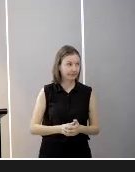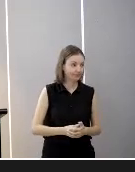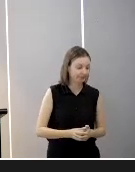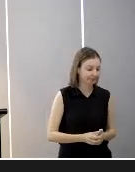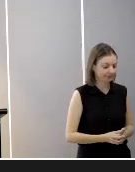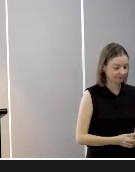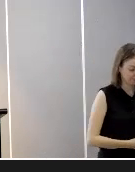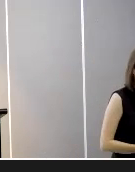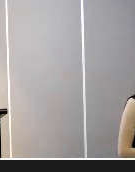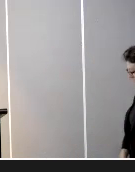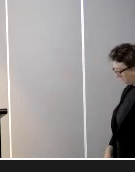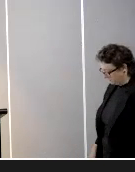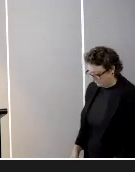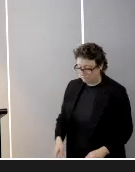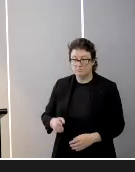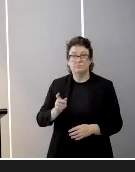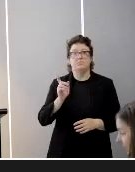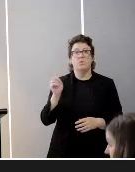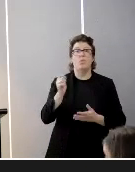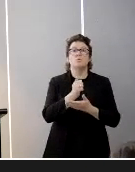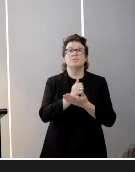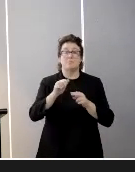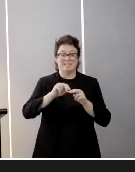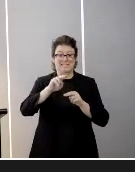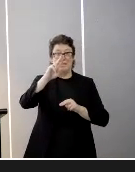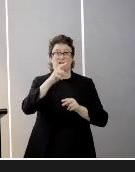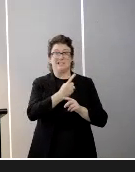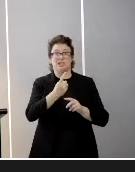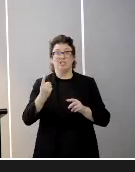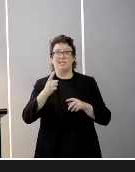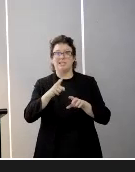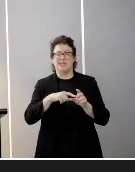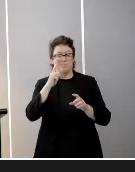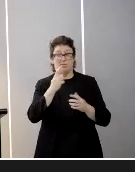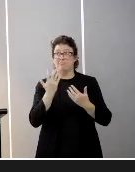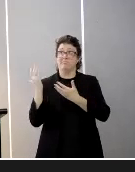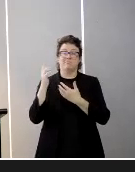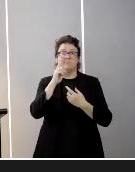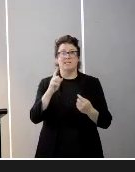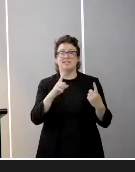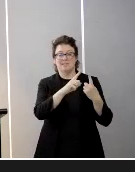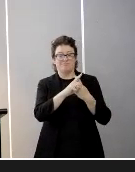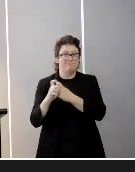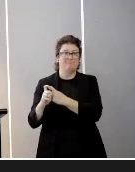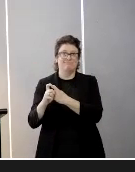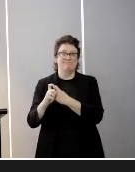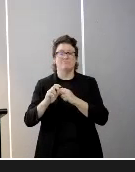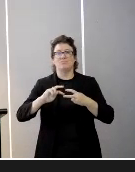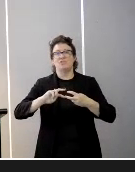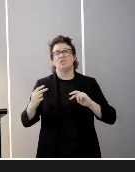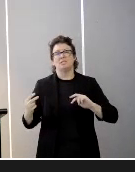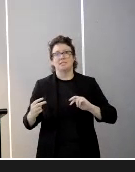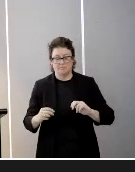these numbers increase each year, but it just shows how complicated the genetics really are. Next slide,